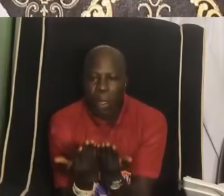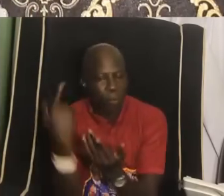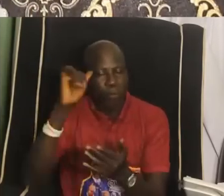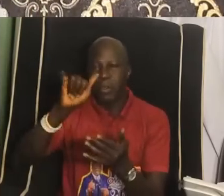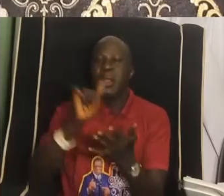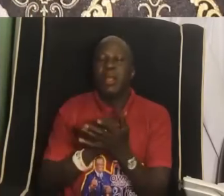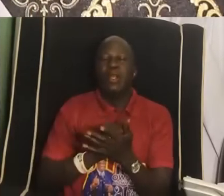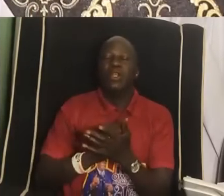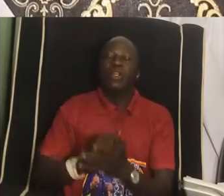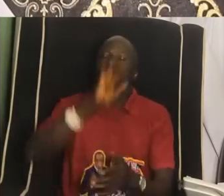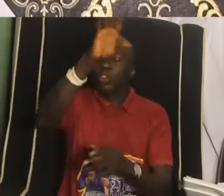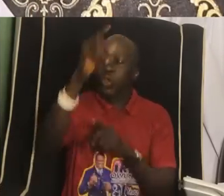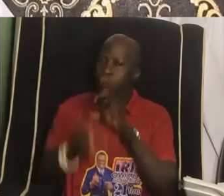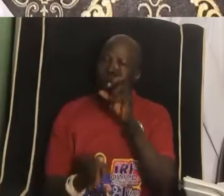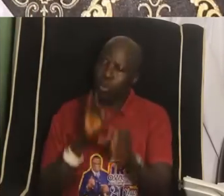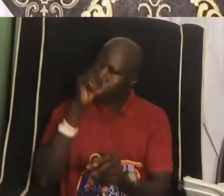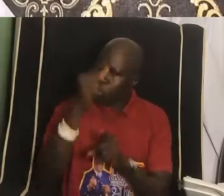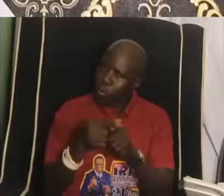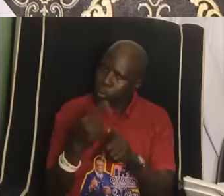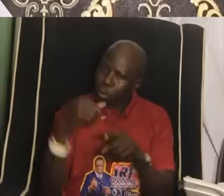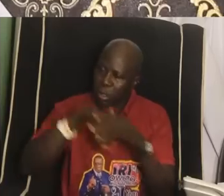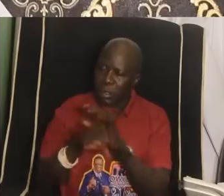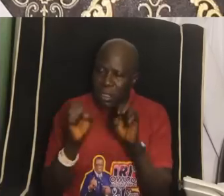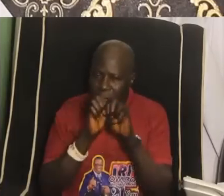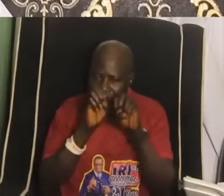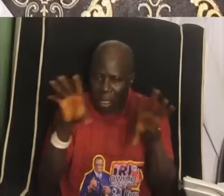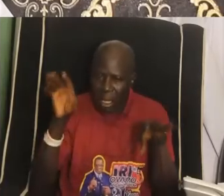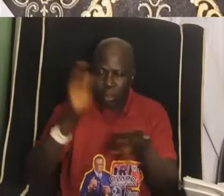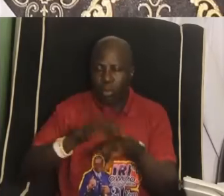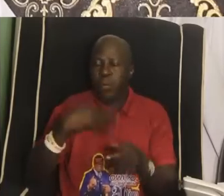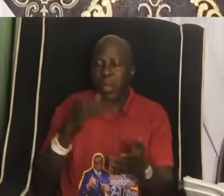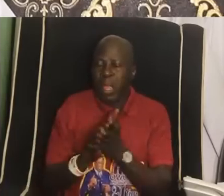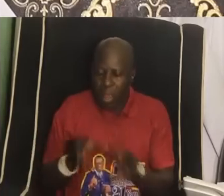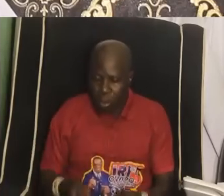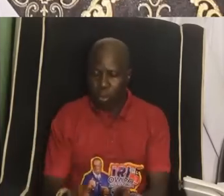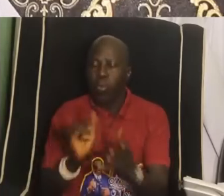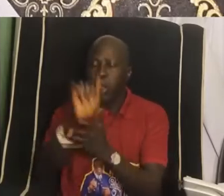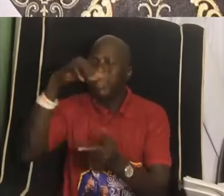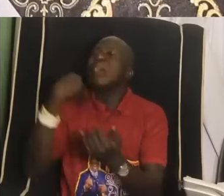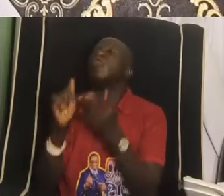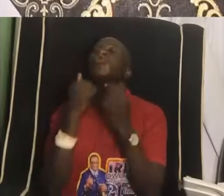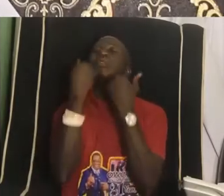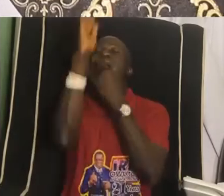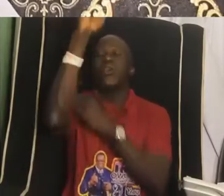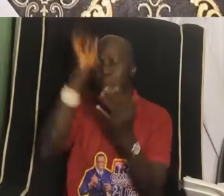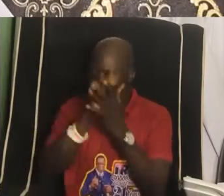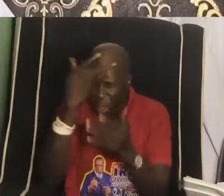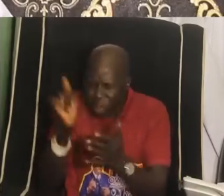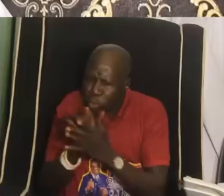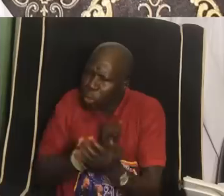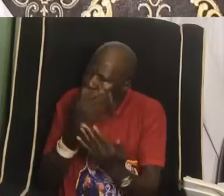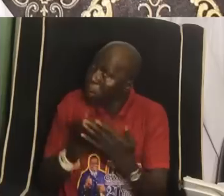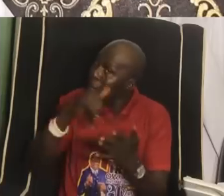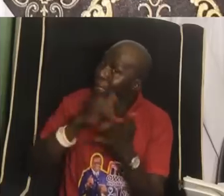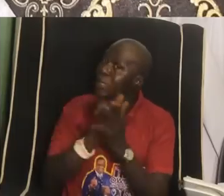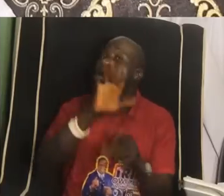ni mole. Your word is a lie unto my soul. Ko ba se be. If you do so. Wa dupe. You will greet. Turu ko o fe ra ni iye kan ni.